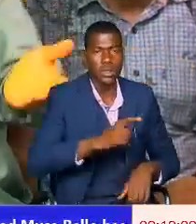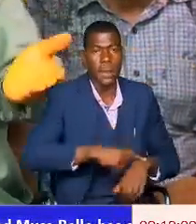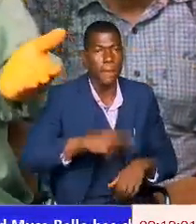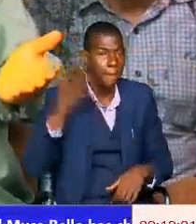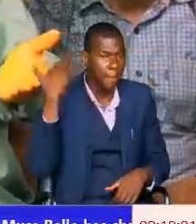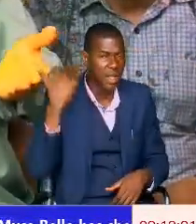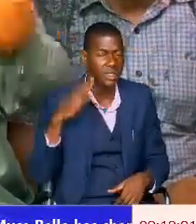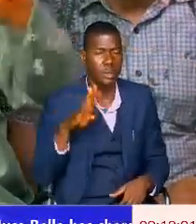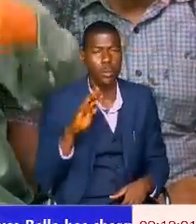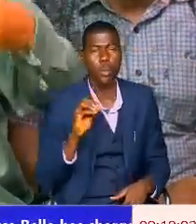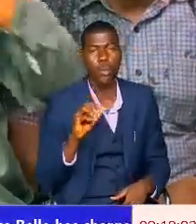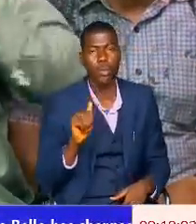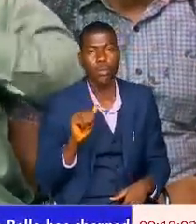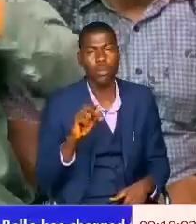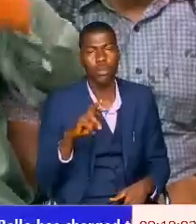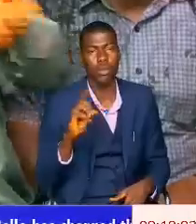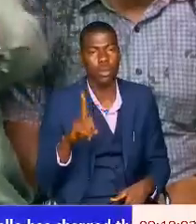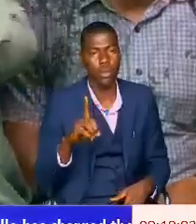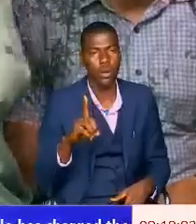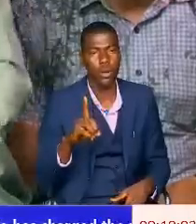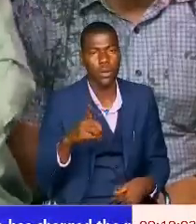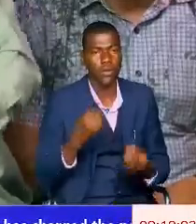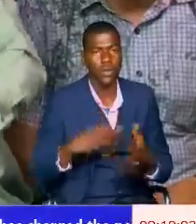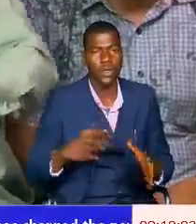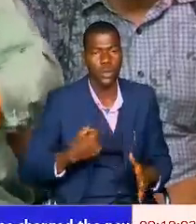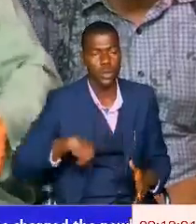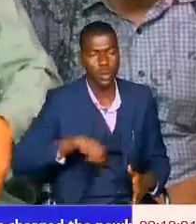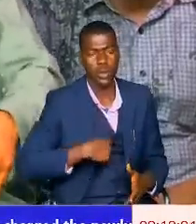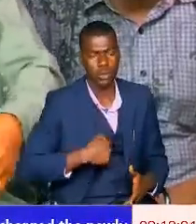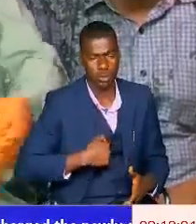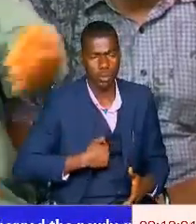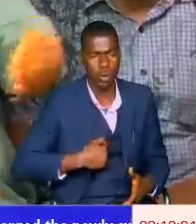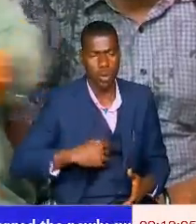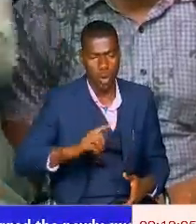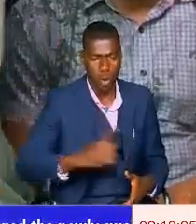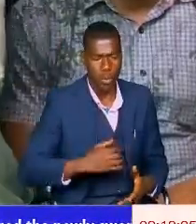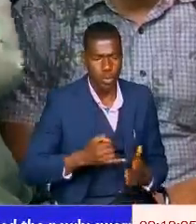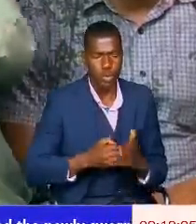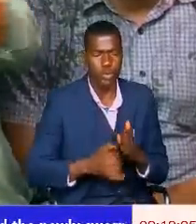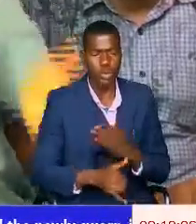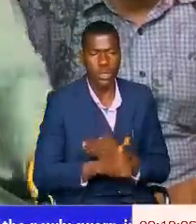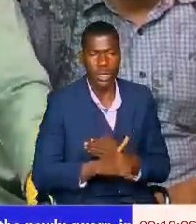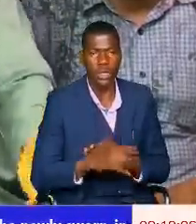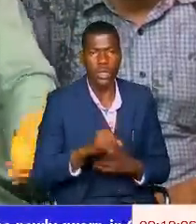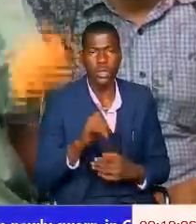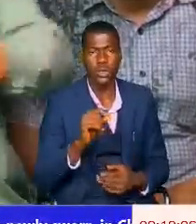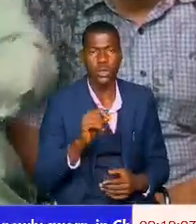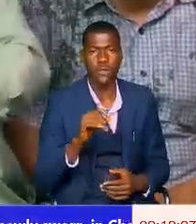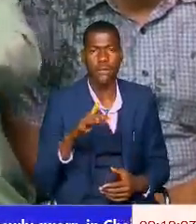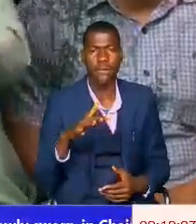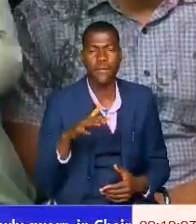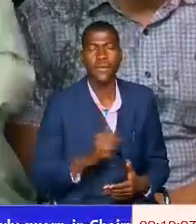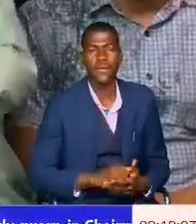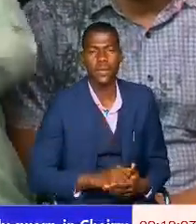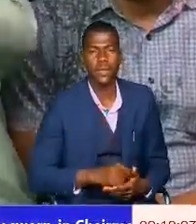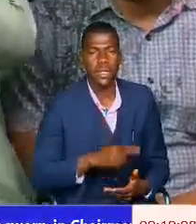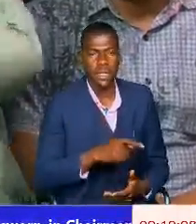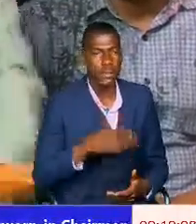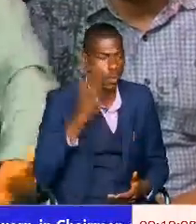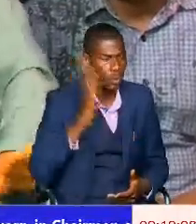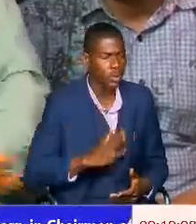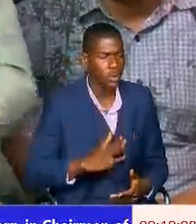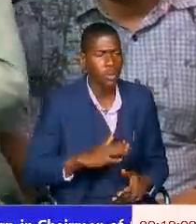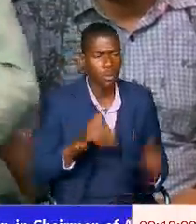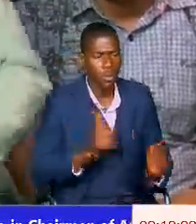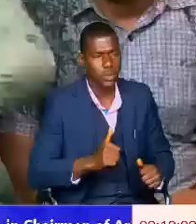winding up. Okay. And we came in July 25th. We were sworn July 25th. So his case, we inherited it. His own is to be reinstated